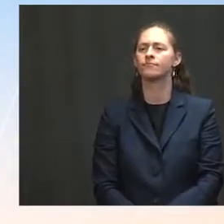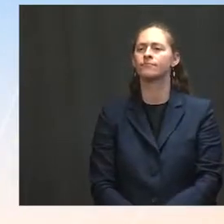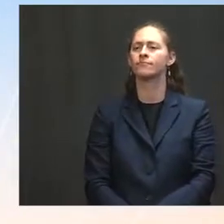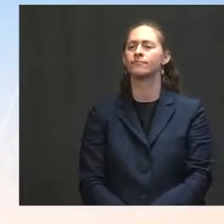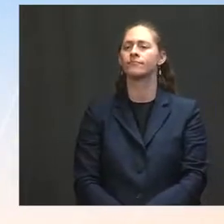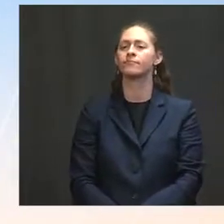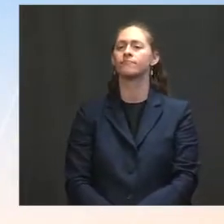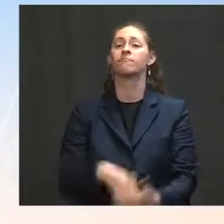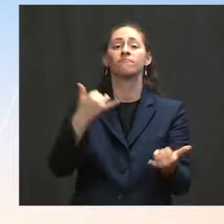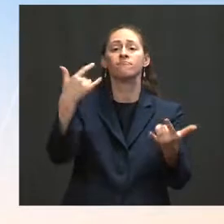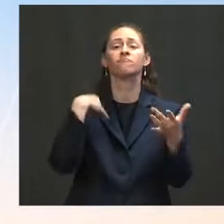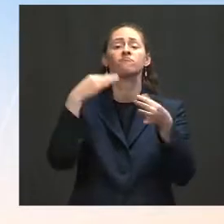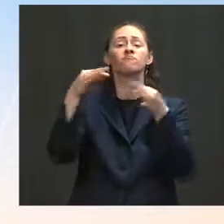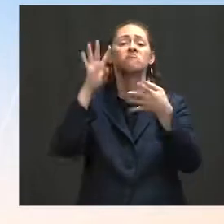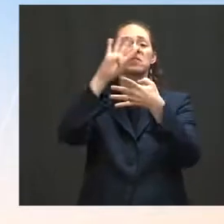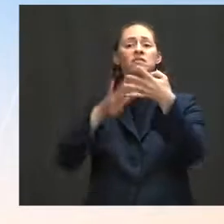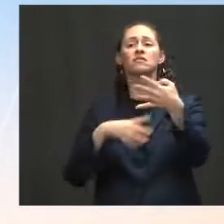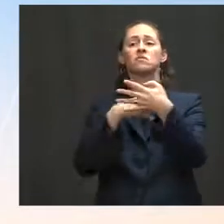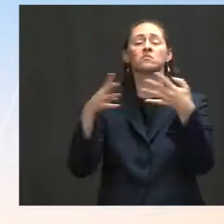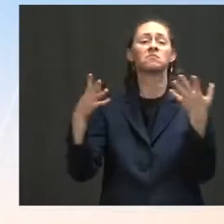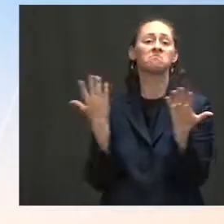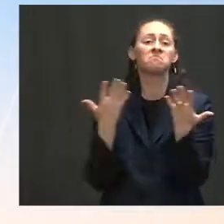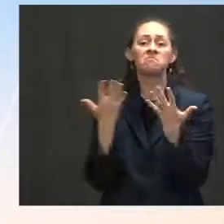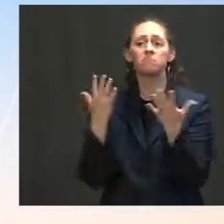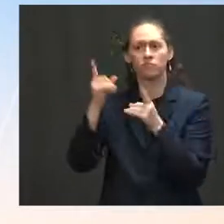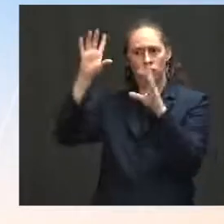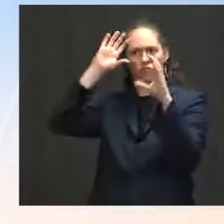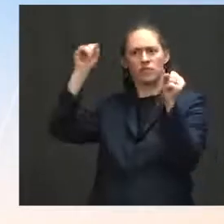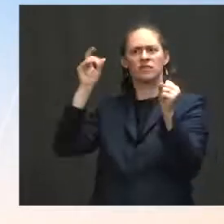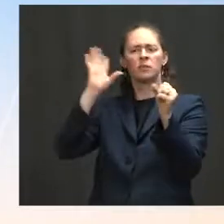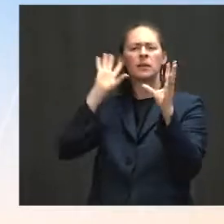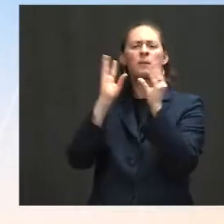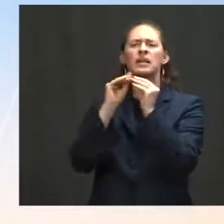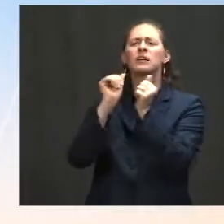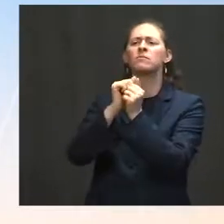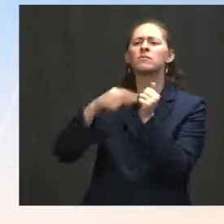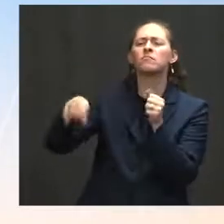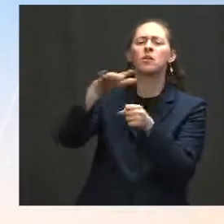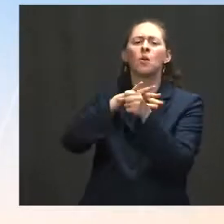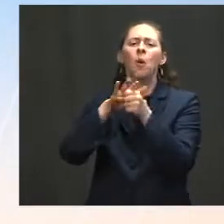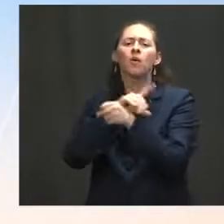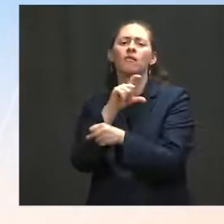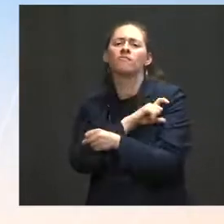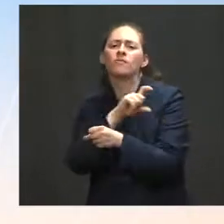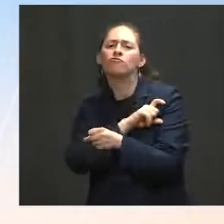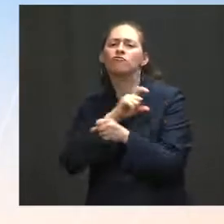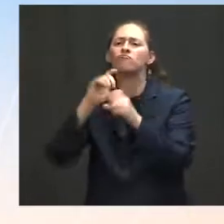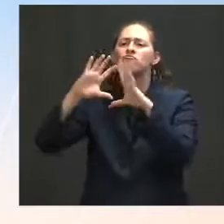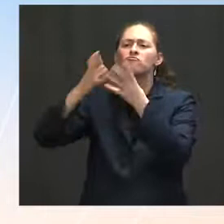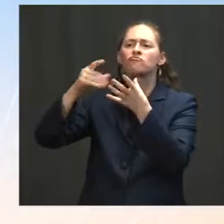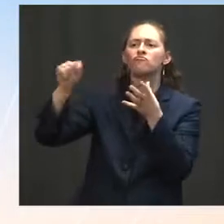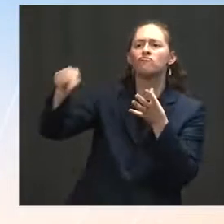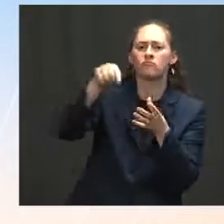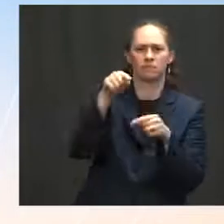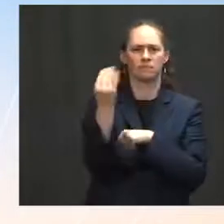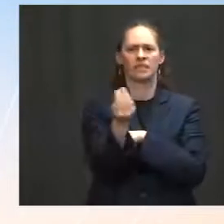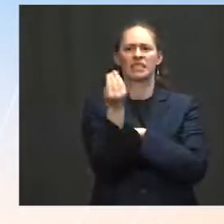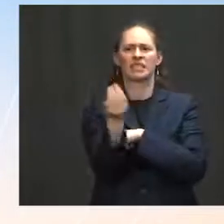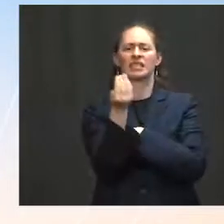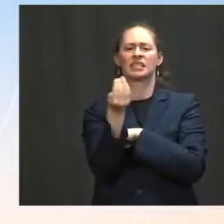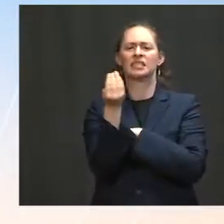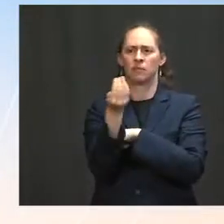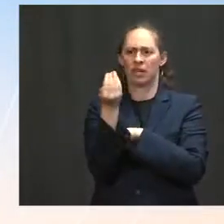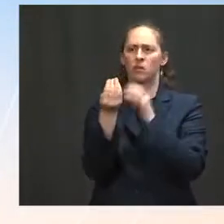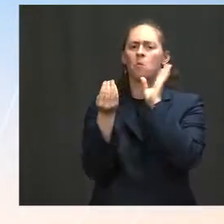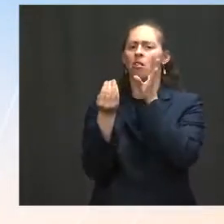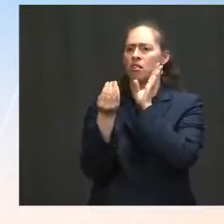law enforcement, elected officials, and a community violence intervention advocate to discuss his administration's comprehensive